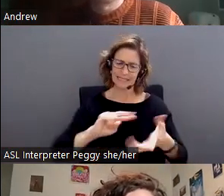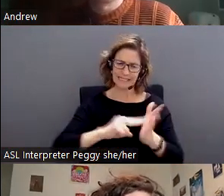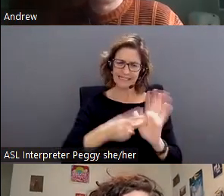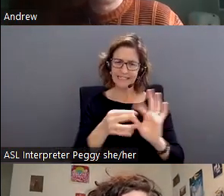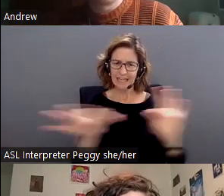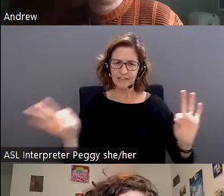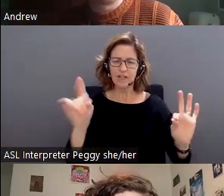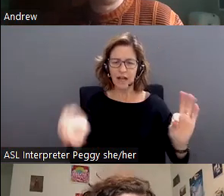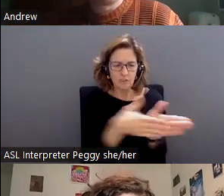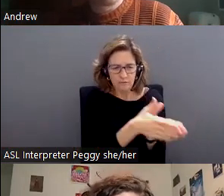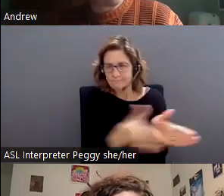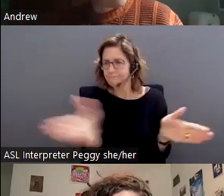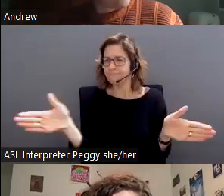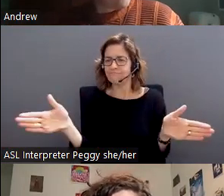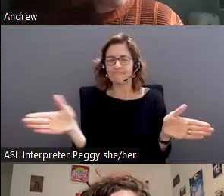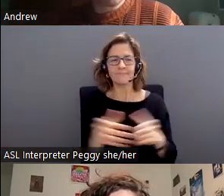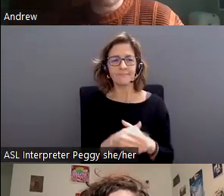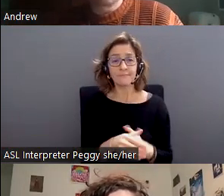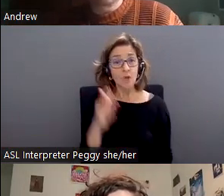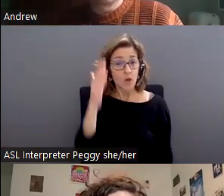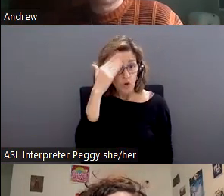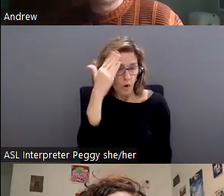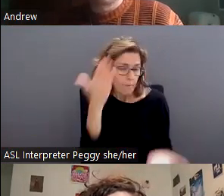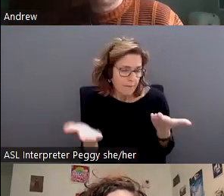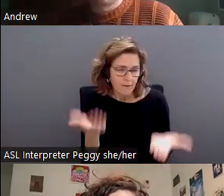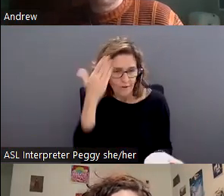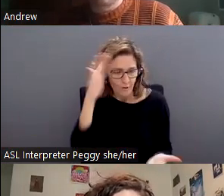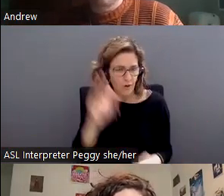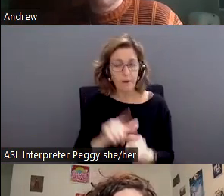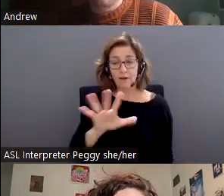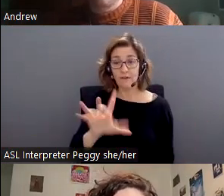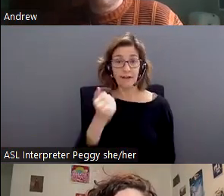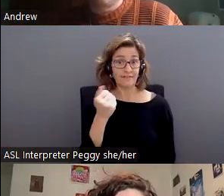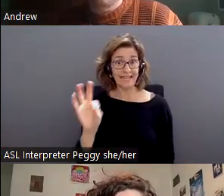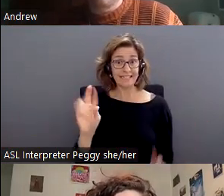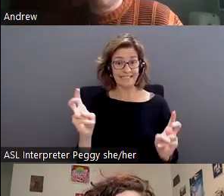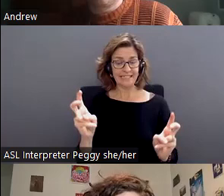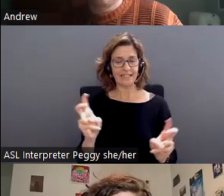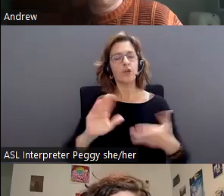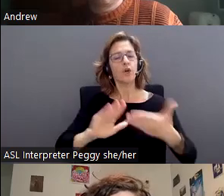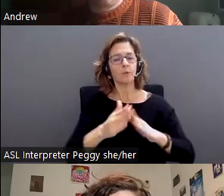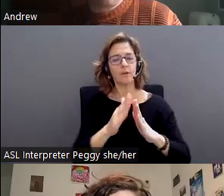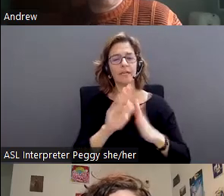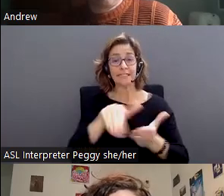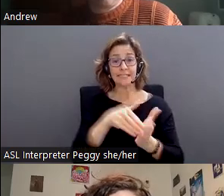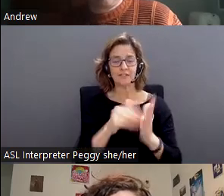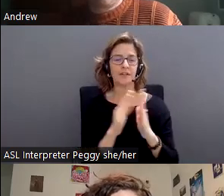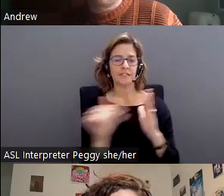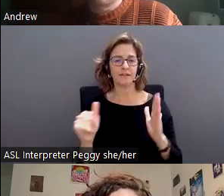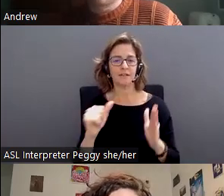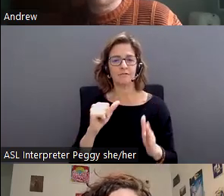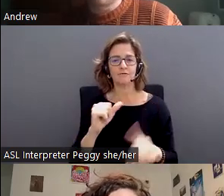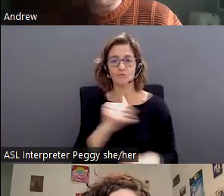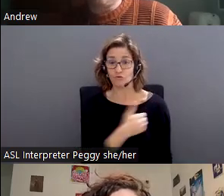So for those of you who may not know, the 519 is a community center in downtown Toronto. We're at Church and